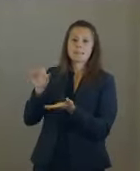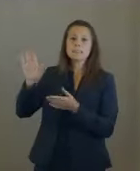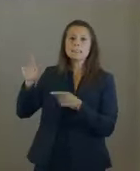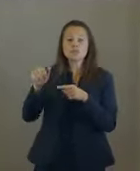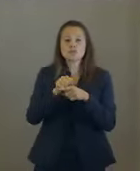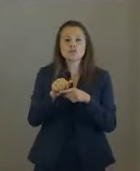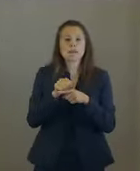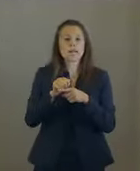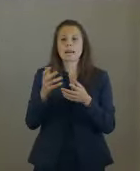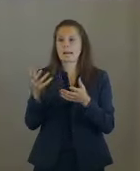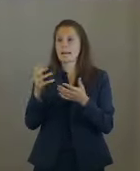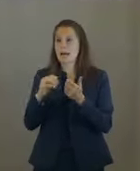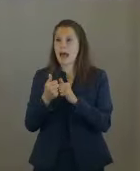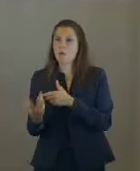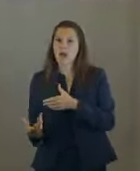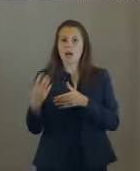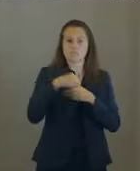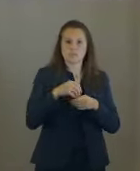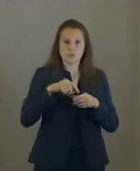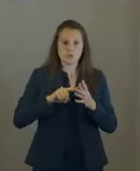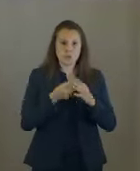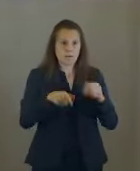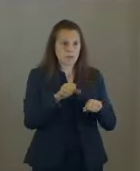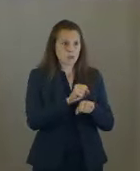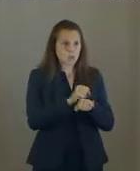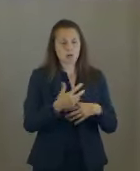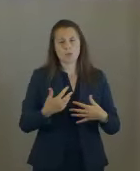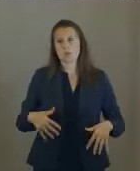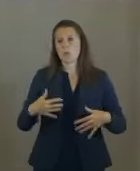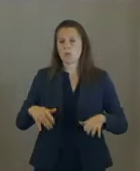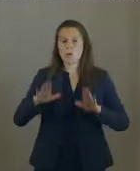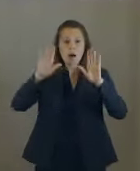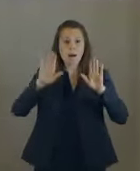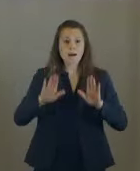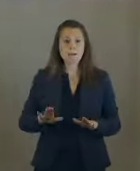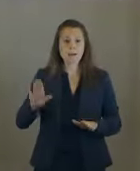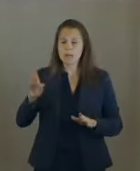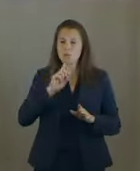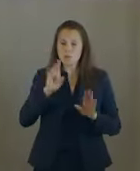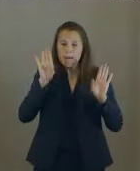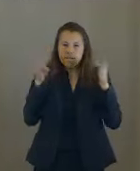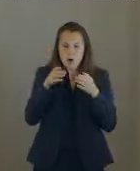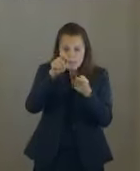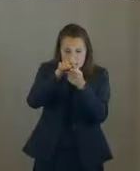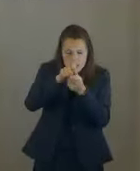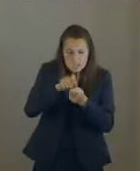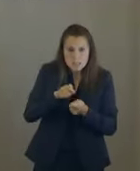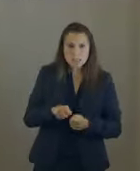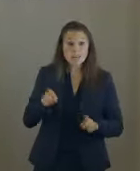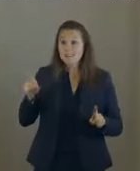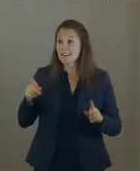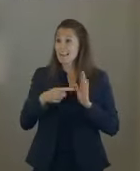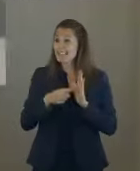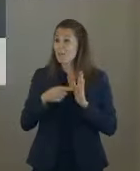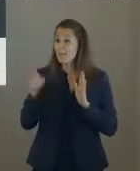training and what he's brought to the department in terms of training and protocol has been outstanding. His attention to detail. And even this is just an example. He was not